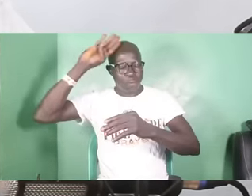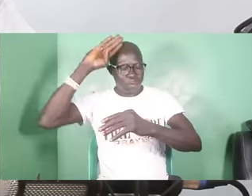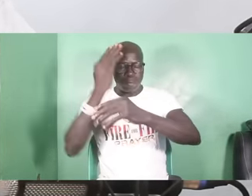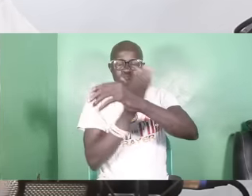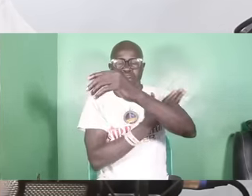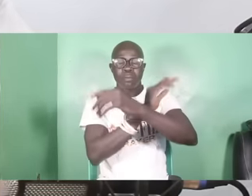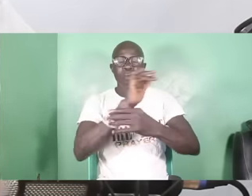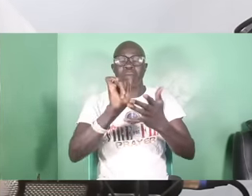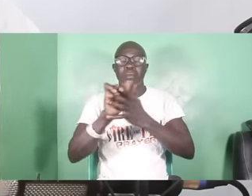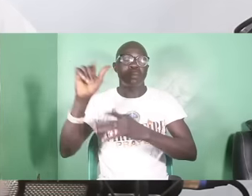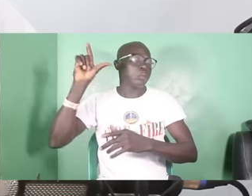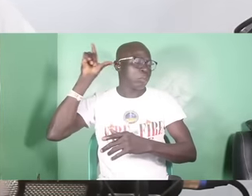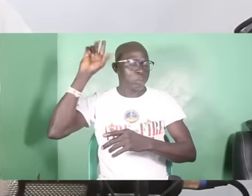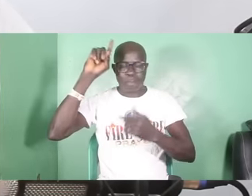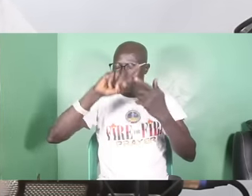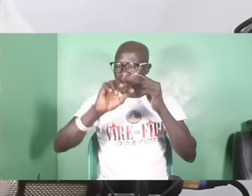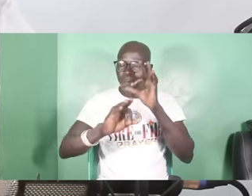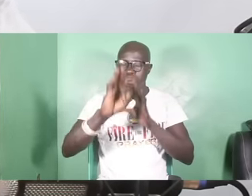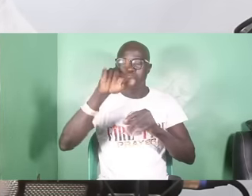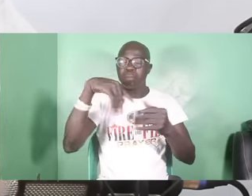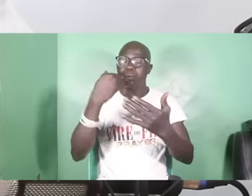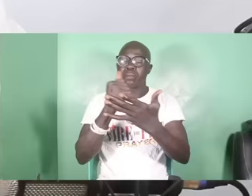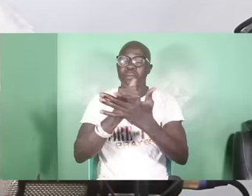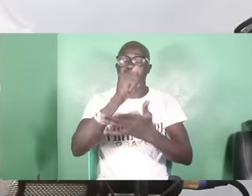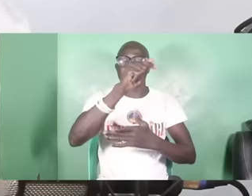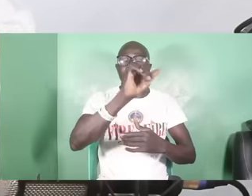Man that is listening to me. If you can say amen. I prophesy.